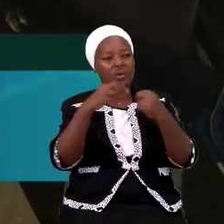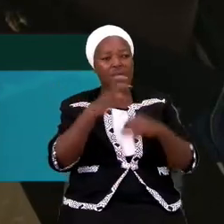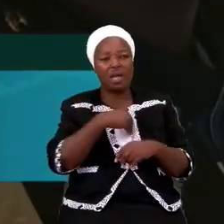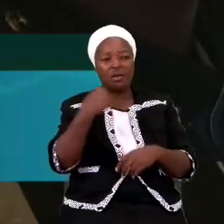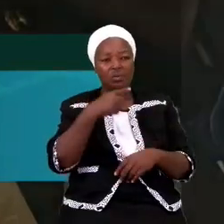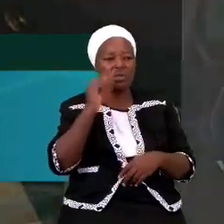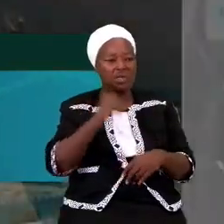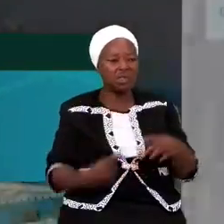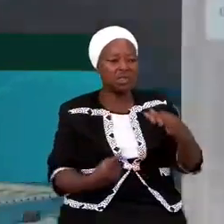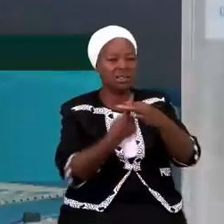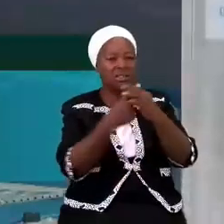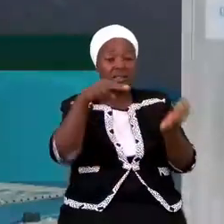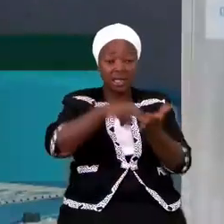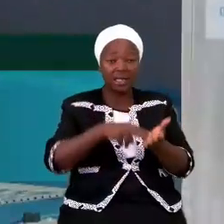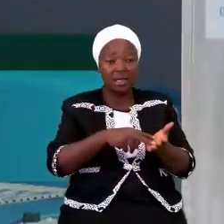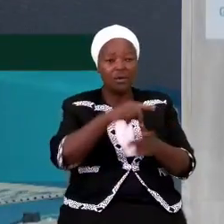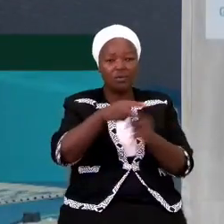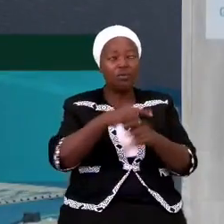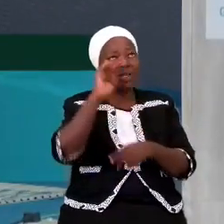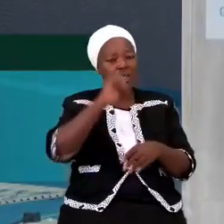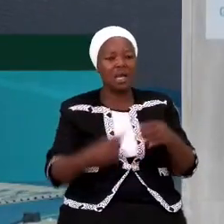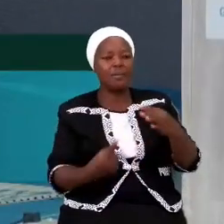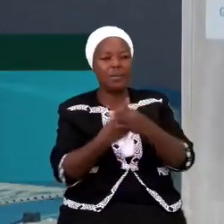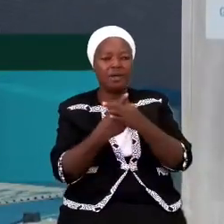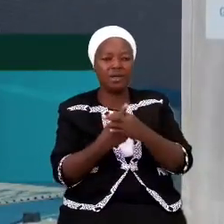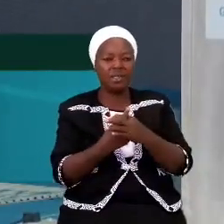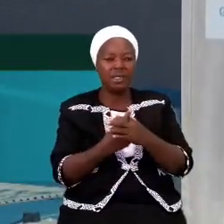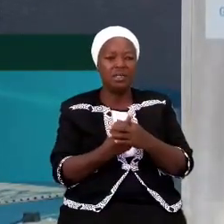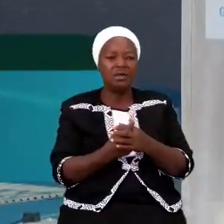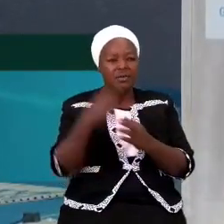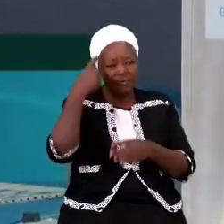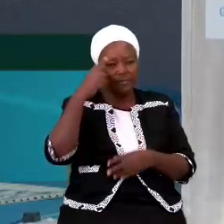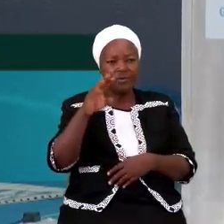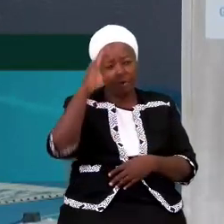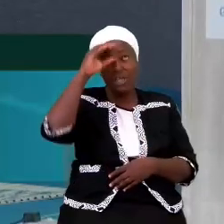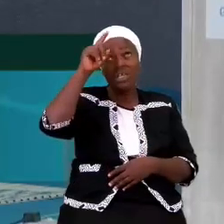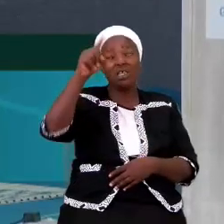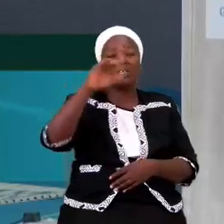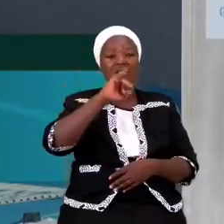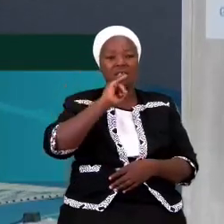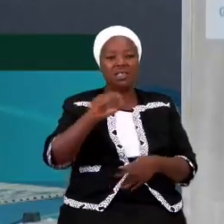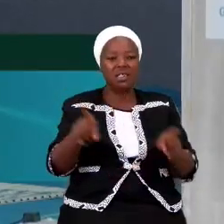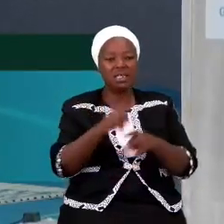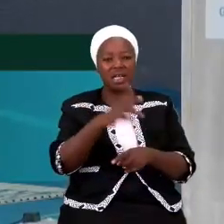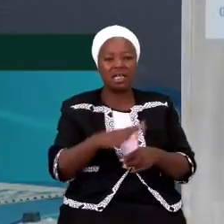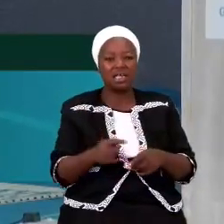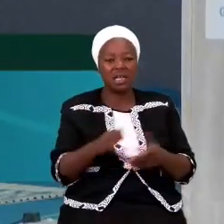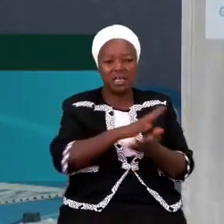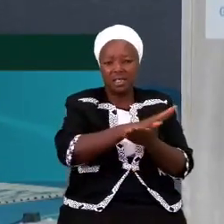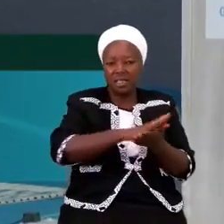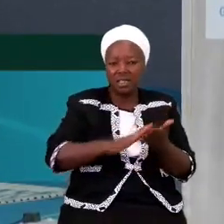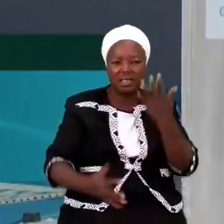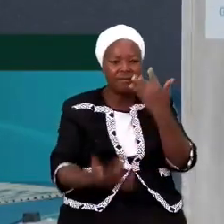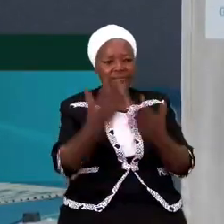the fuller's soap. Then in verse 3, it tells us in verse 3, it says, and he